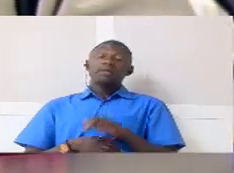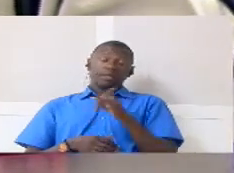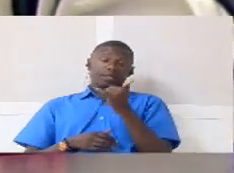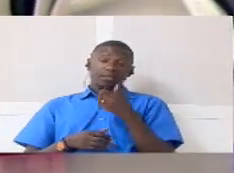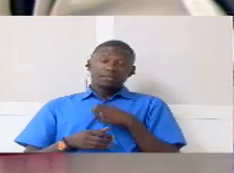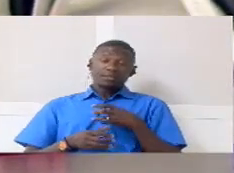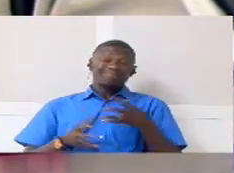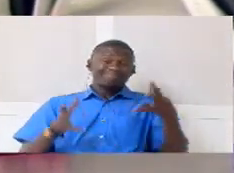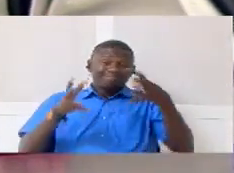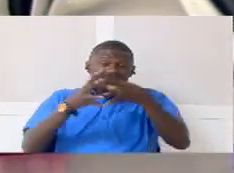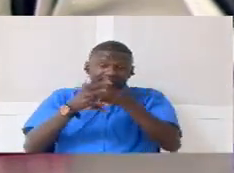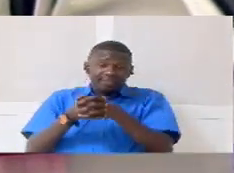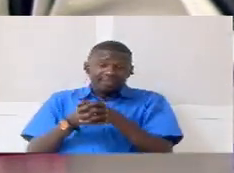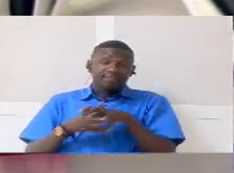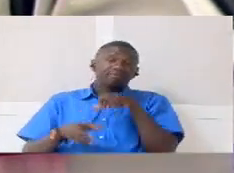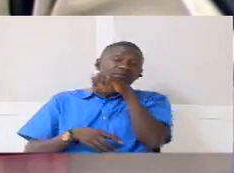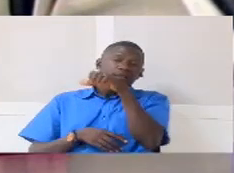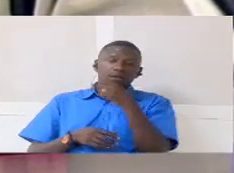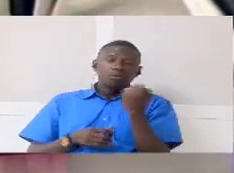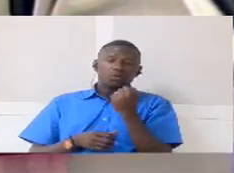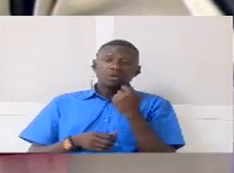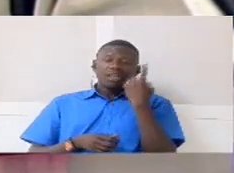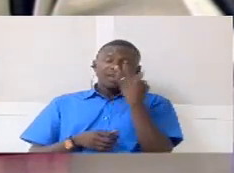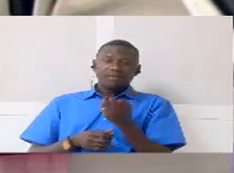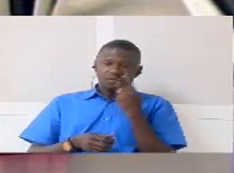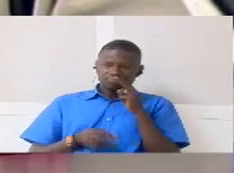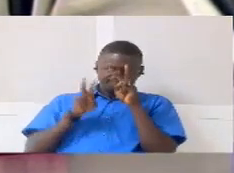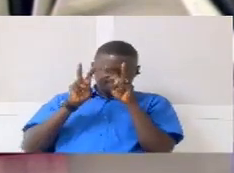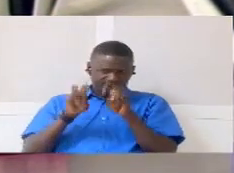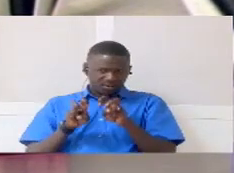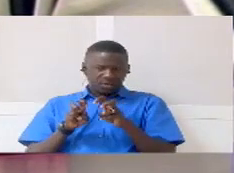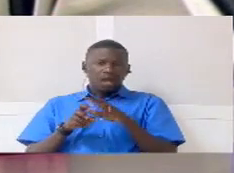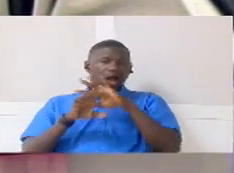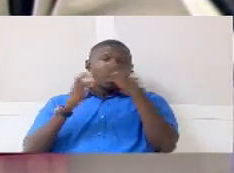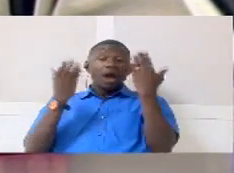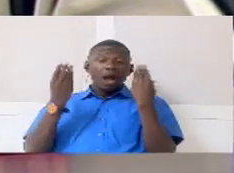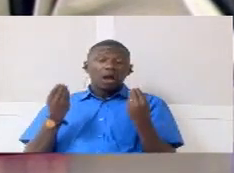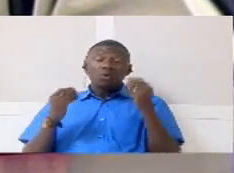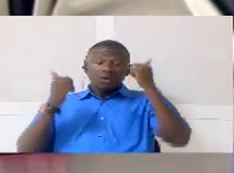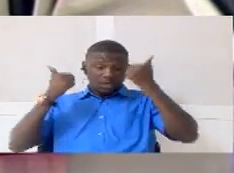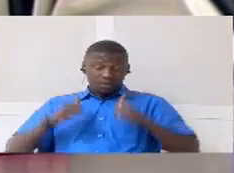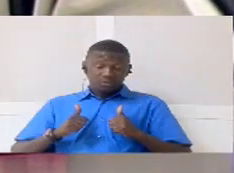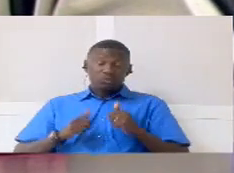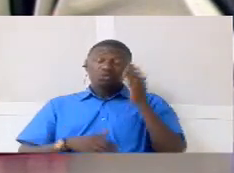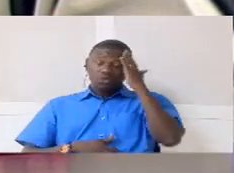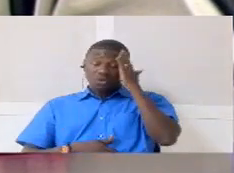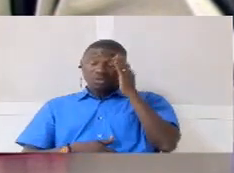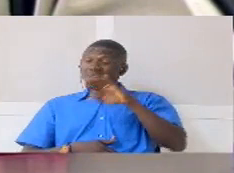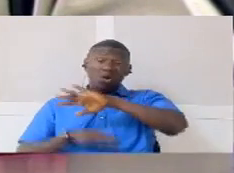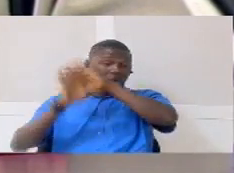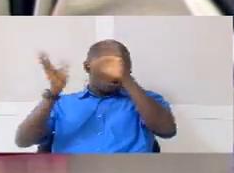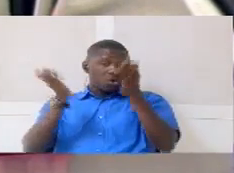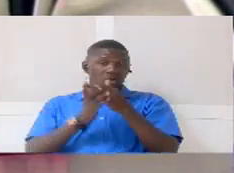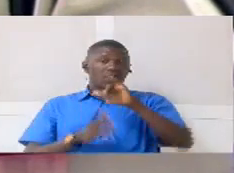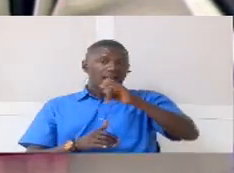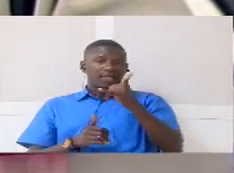it was a conspiracy, because if you look at the whole thing, how it happened, you will know that they were in agreement as